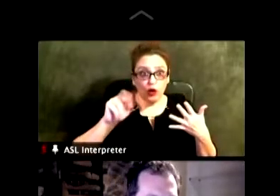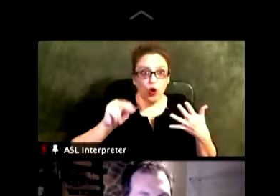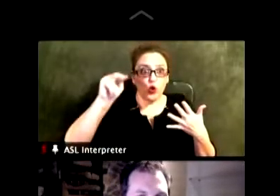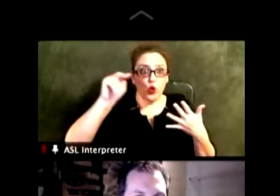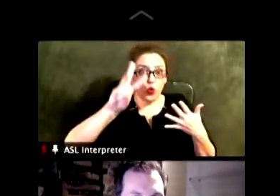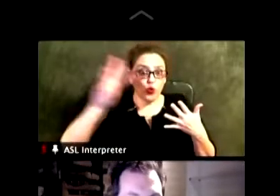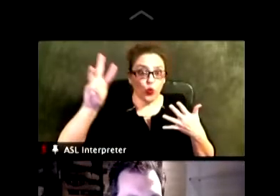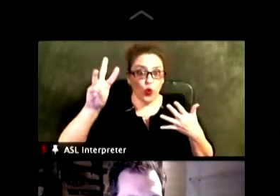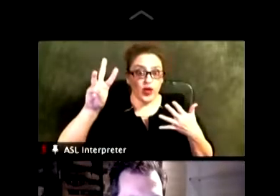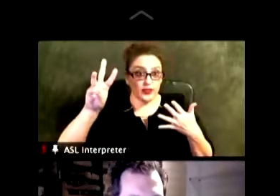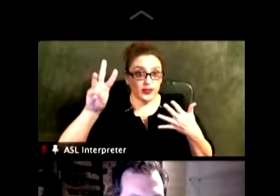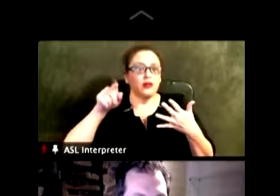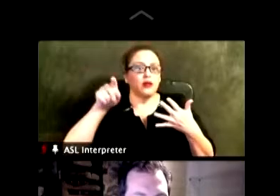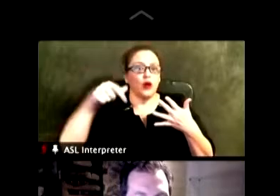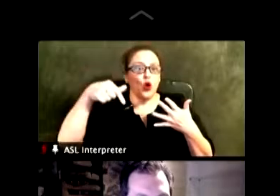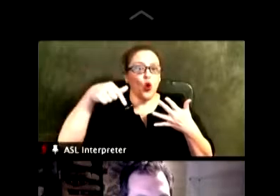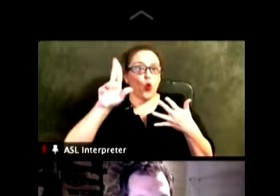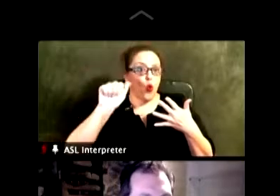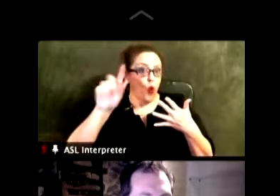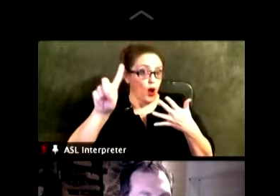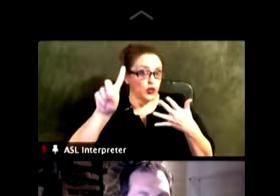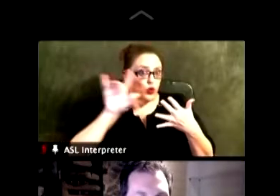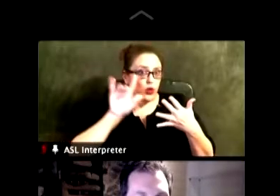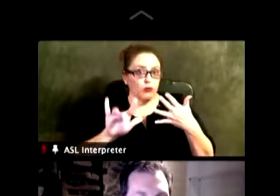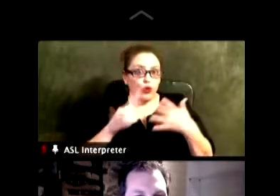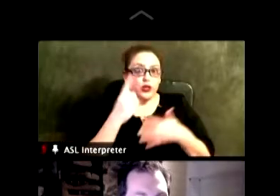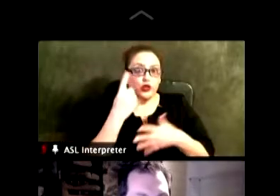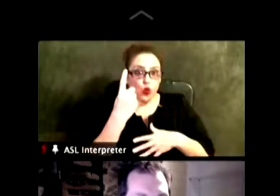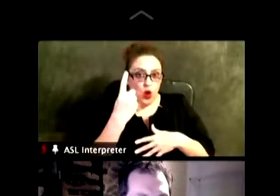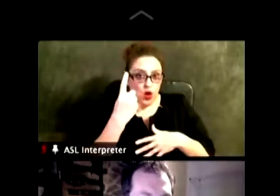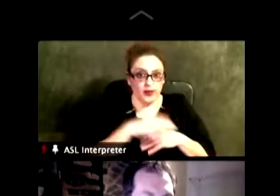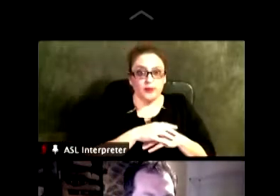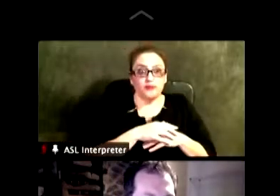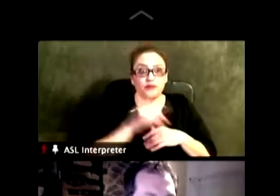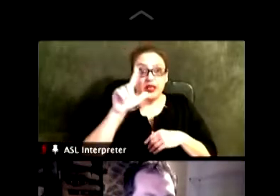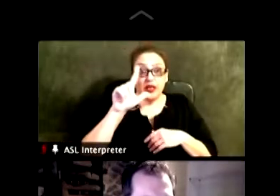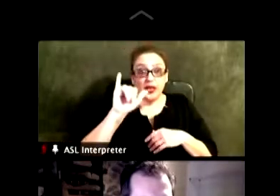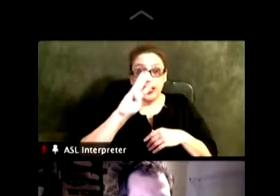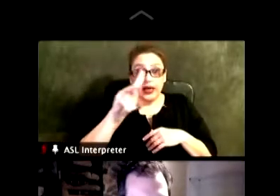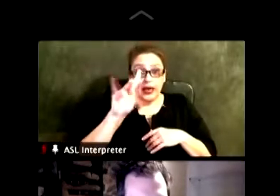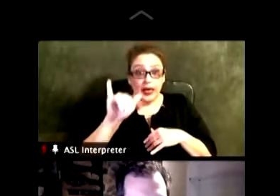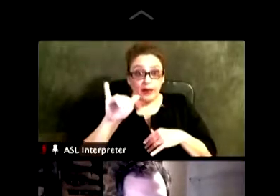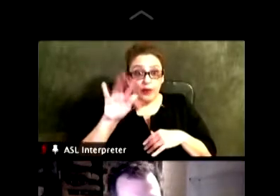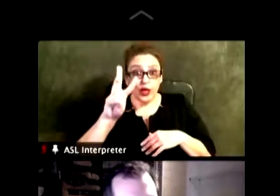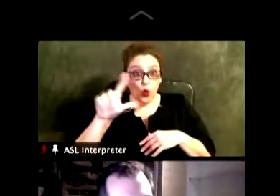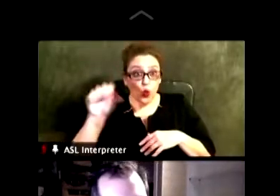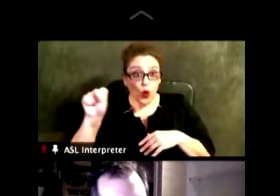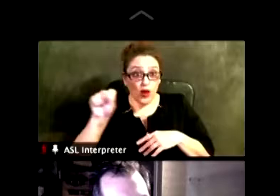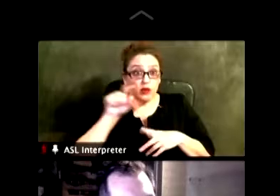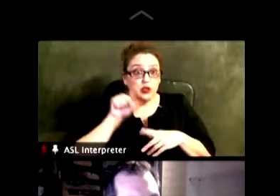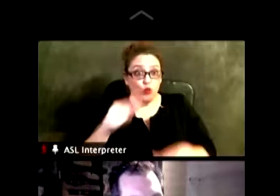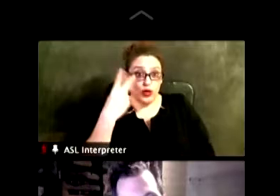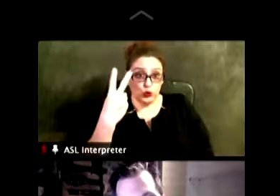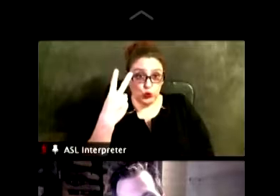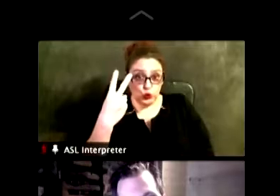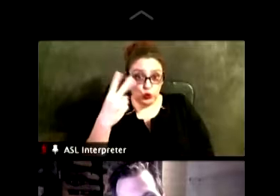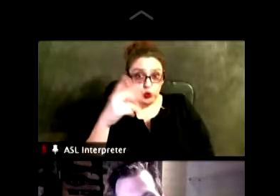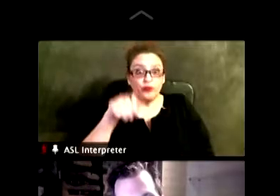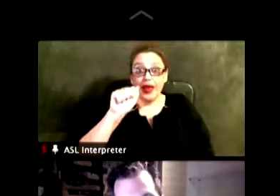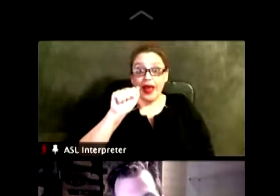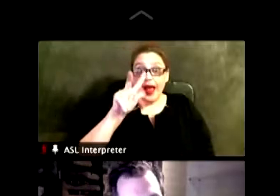Rose Park, Northwest Quadrant, press one. For Liberty Wells, you can press two. For Avenues,